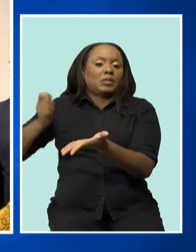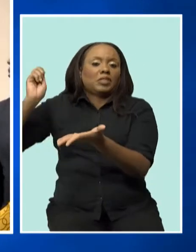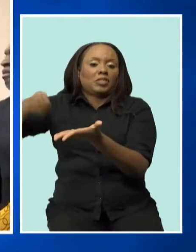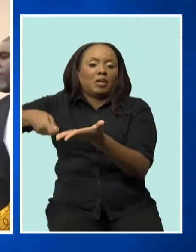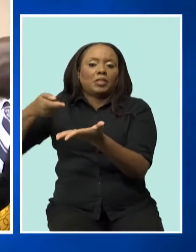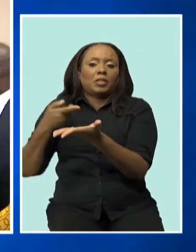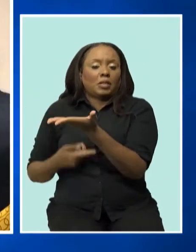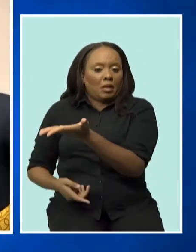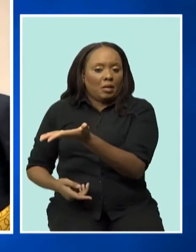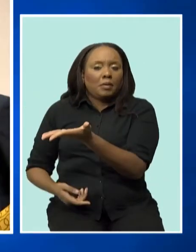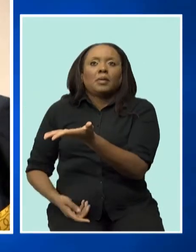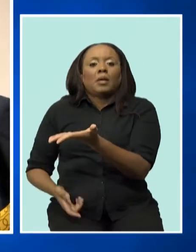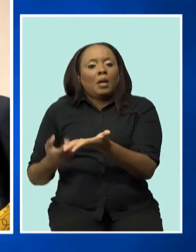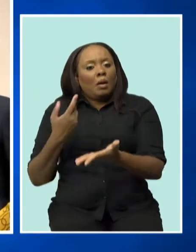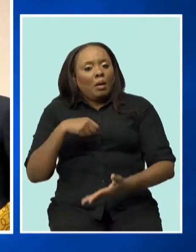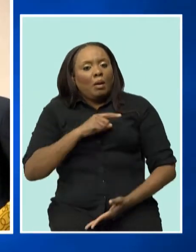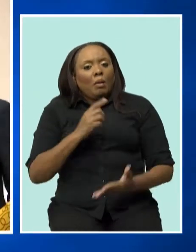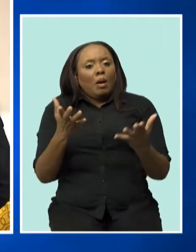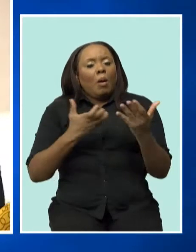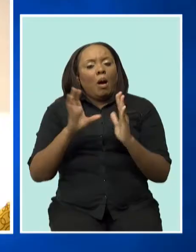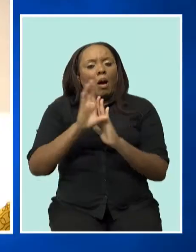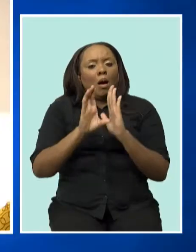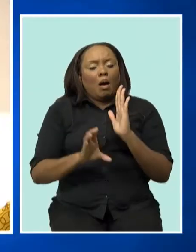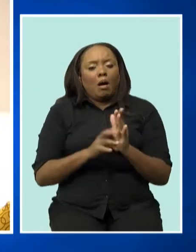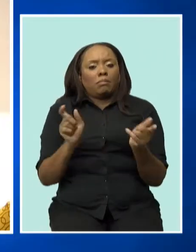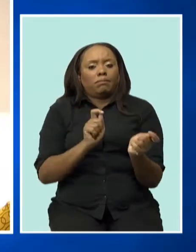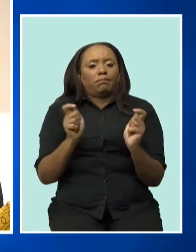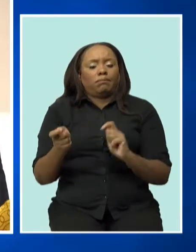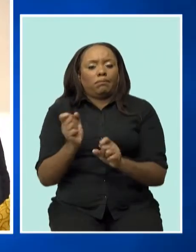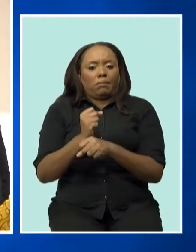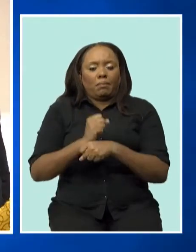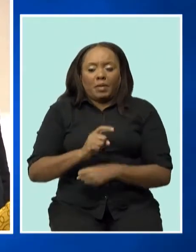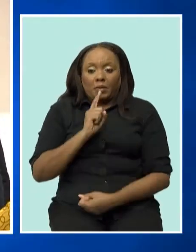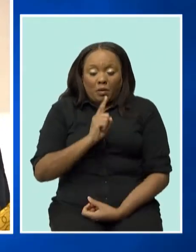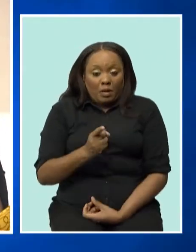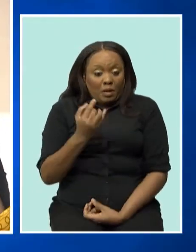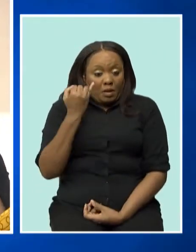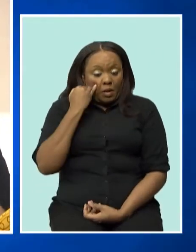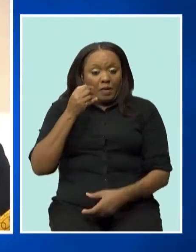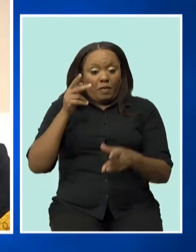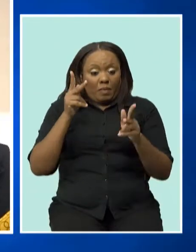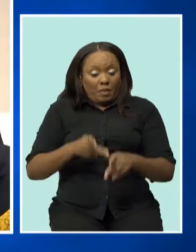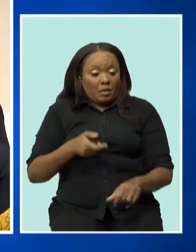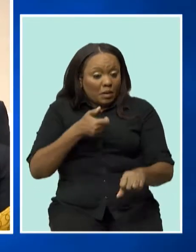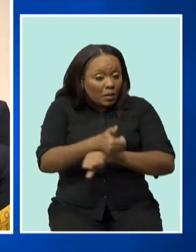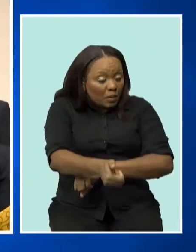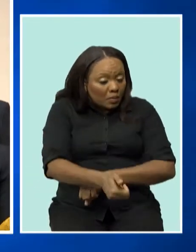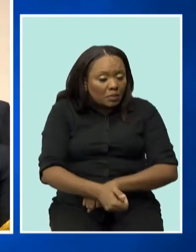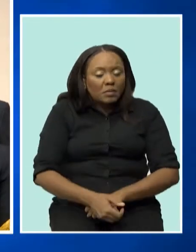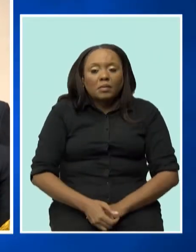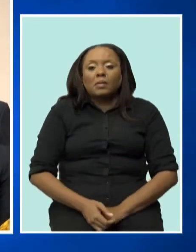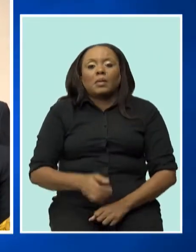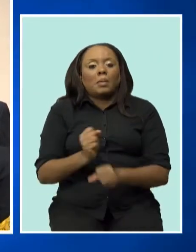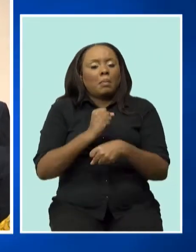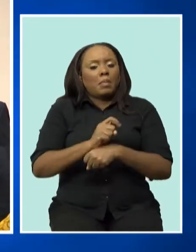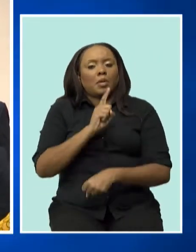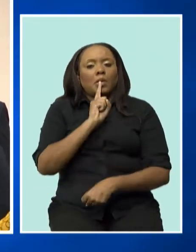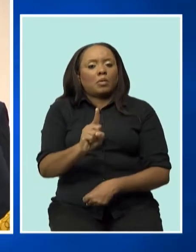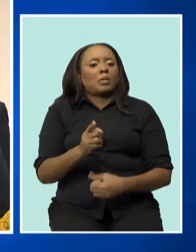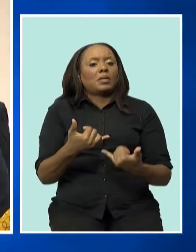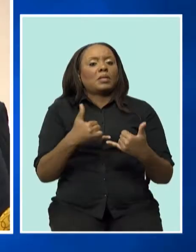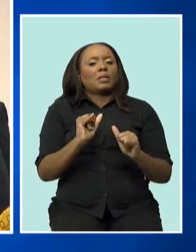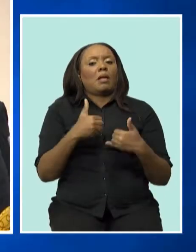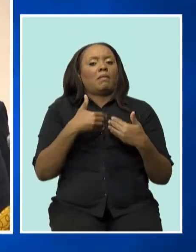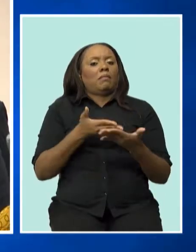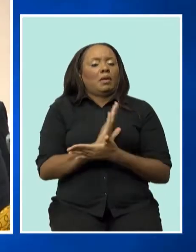of constitutional reform put in place to ensure that accused persons right in this country are not infringed, so that we don't